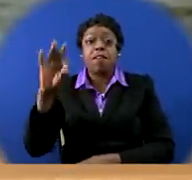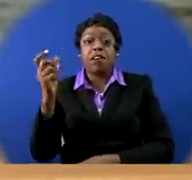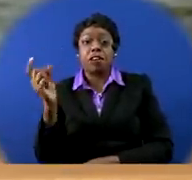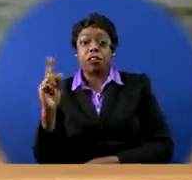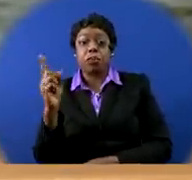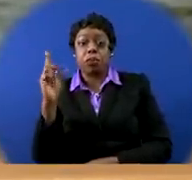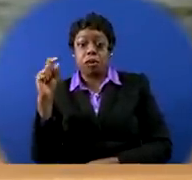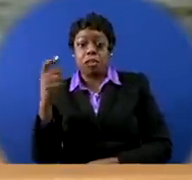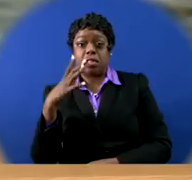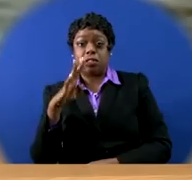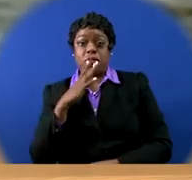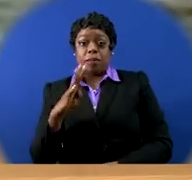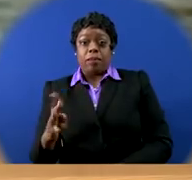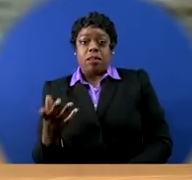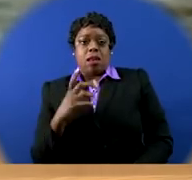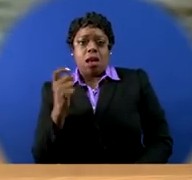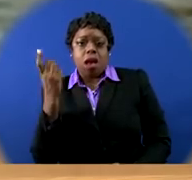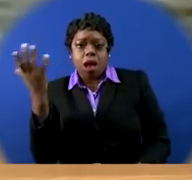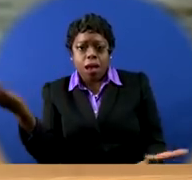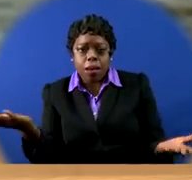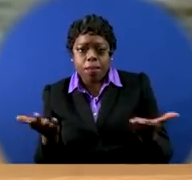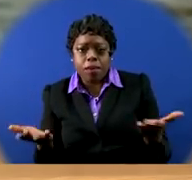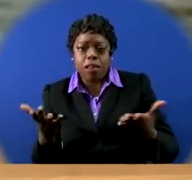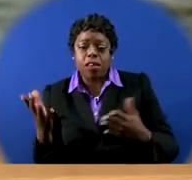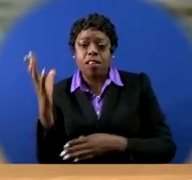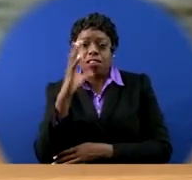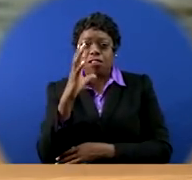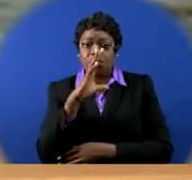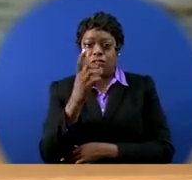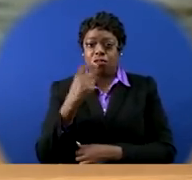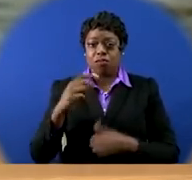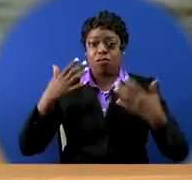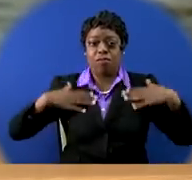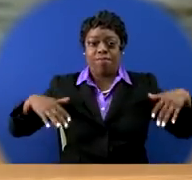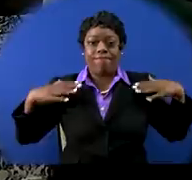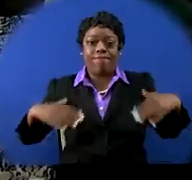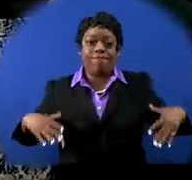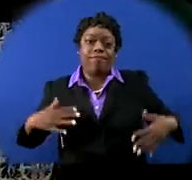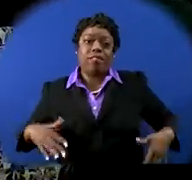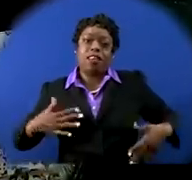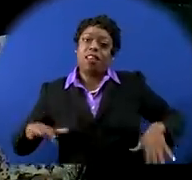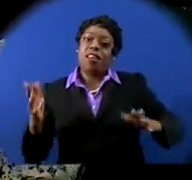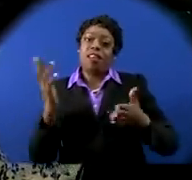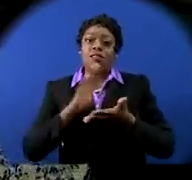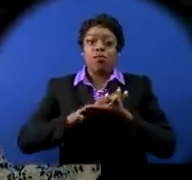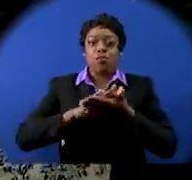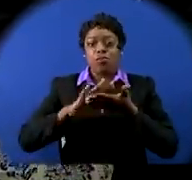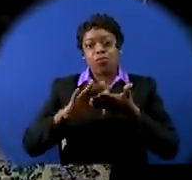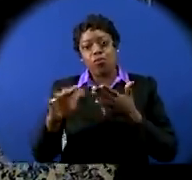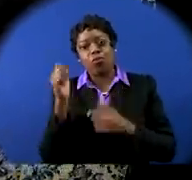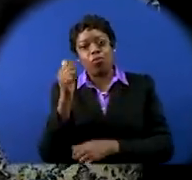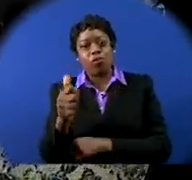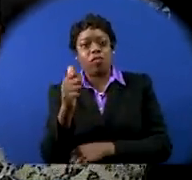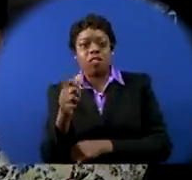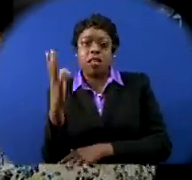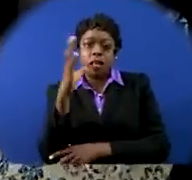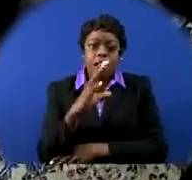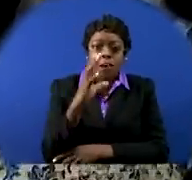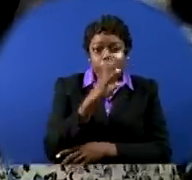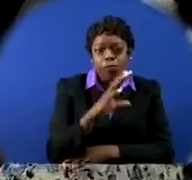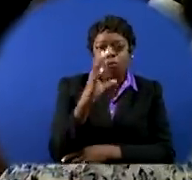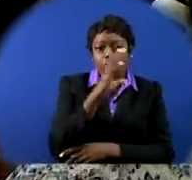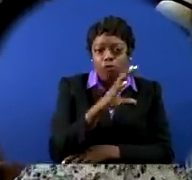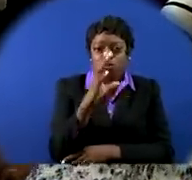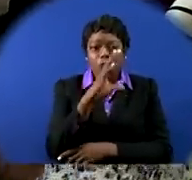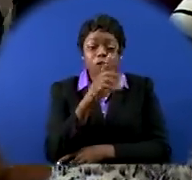wanted you to be. I came to hunt you down till you dusted yourself off and got your act together. I came to hunt you down